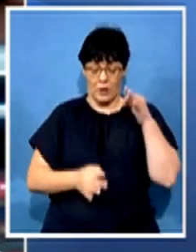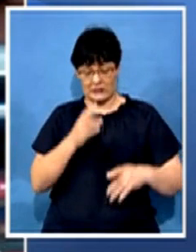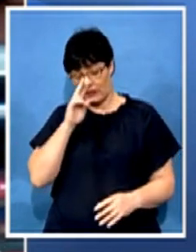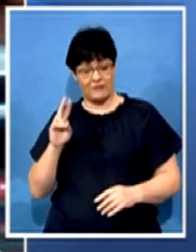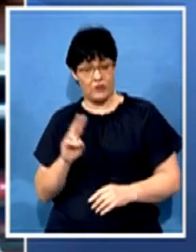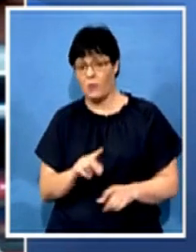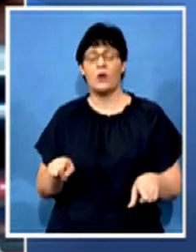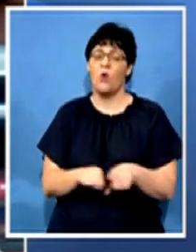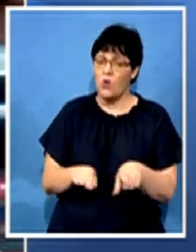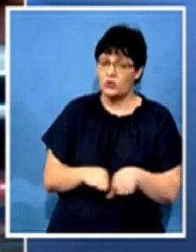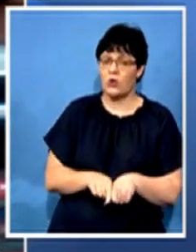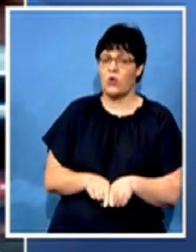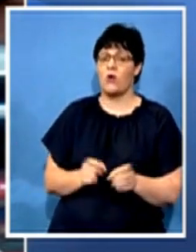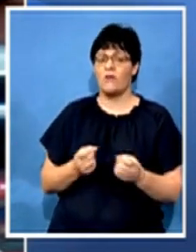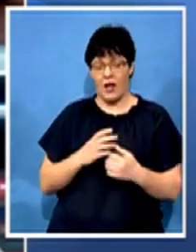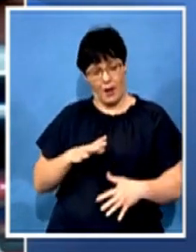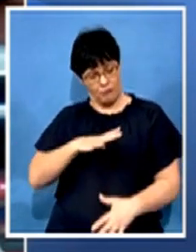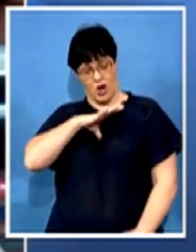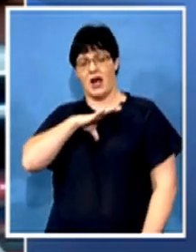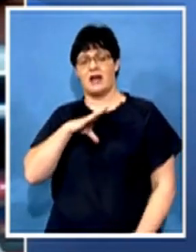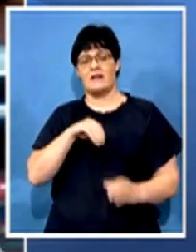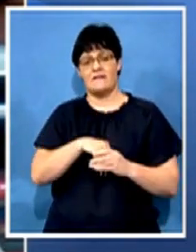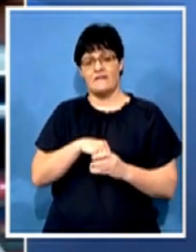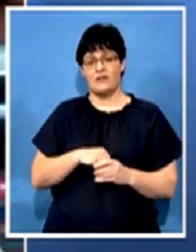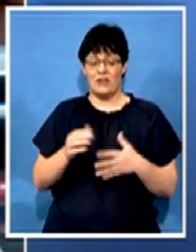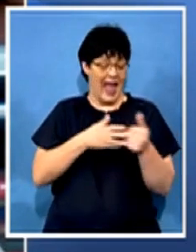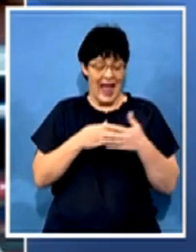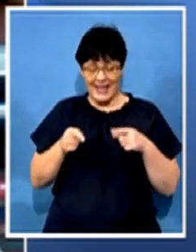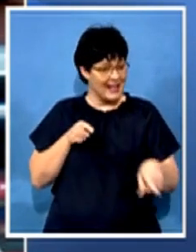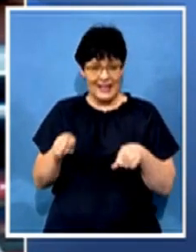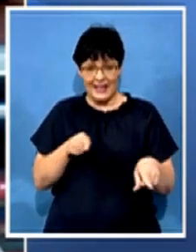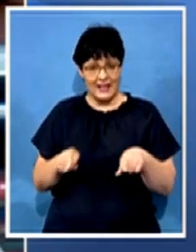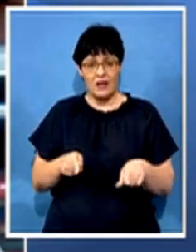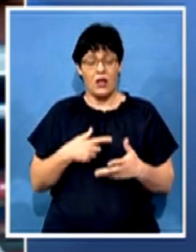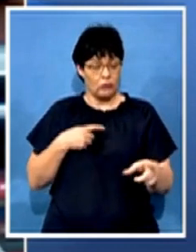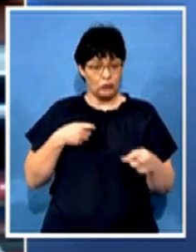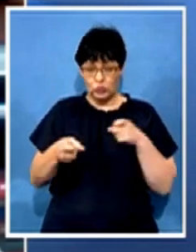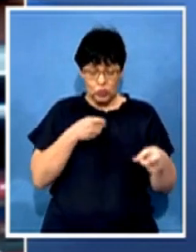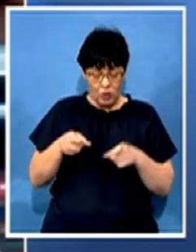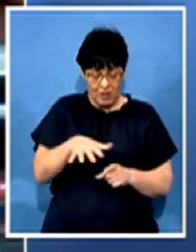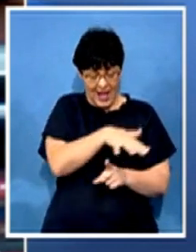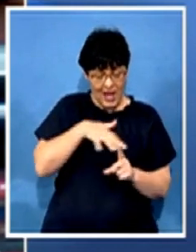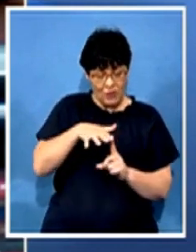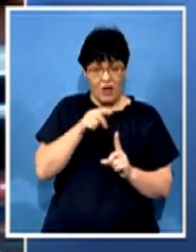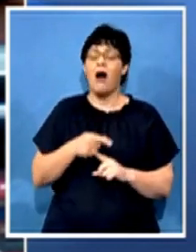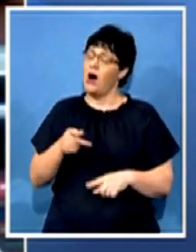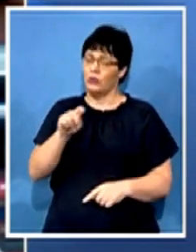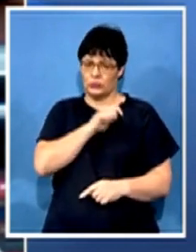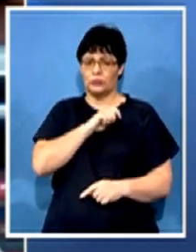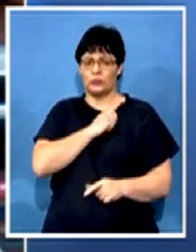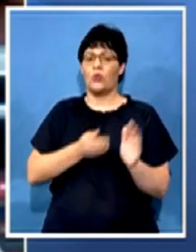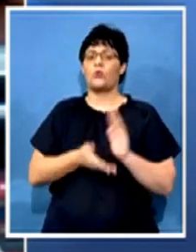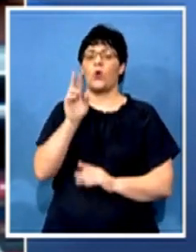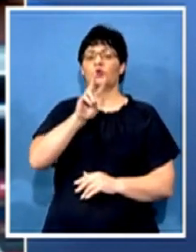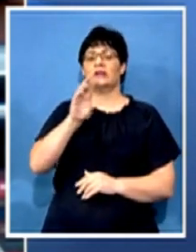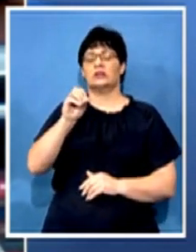stake because any of the two parties that controls Tuba will definitely go to the 2021 local government elections,